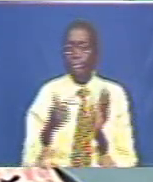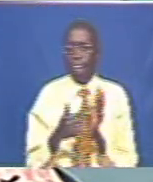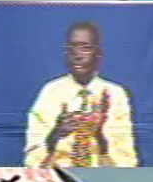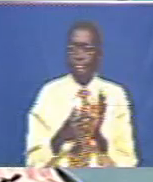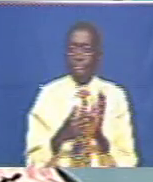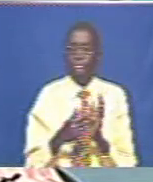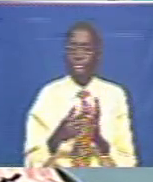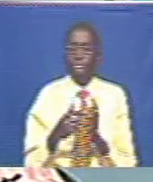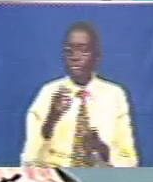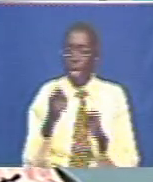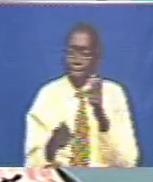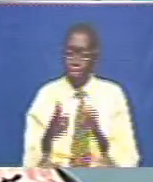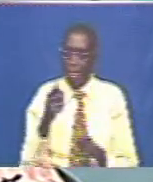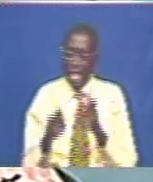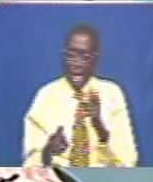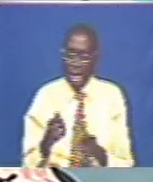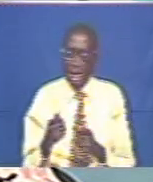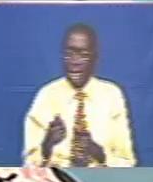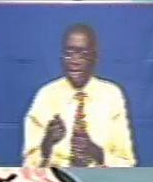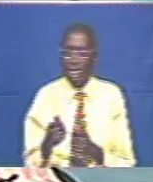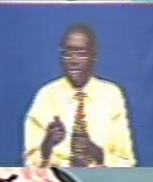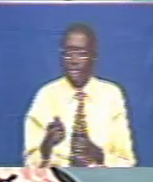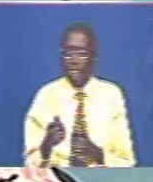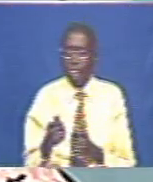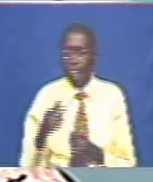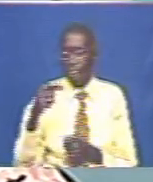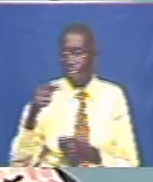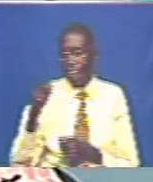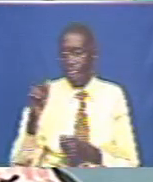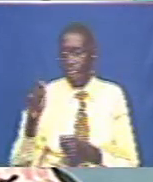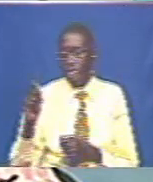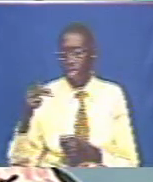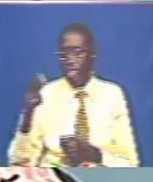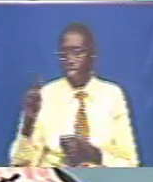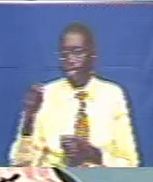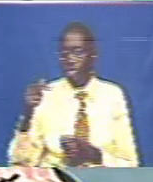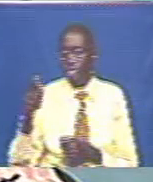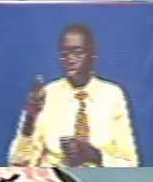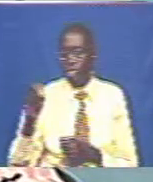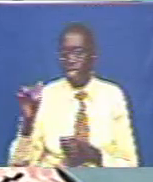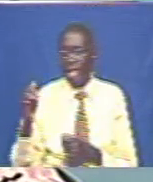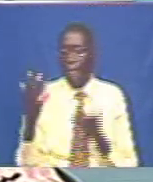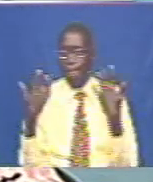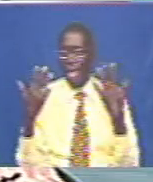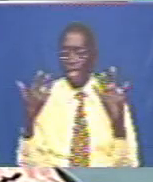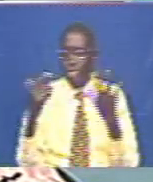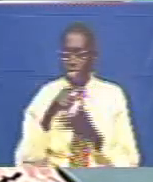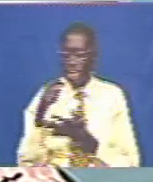dairy sector, we have dairies like the Githunguri Dairy, Meru Central Dairy,